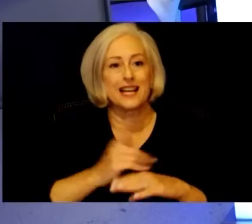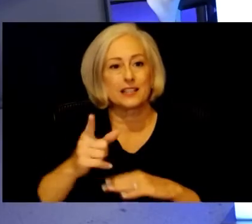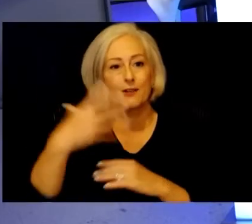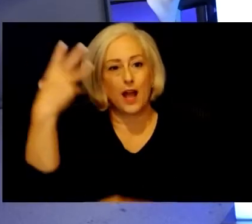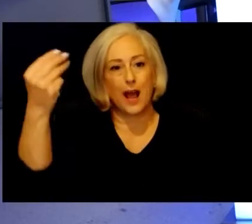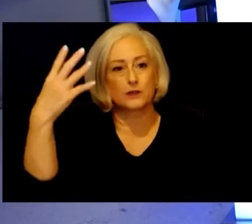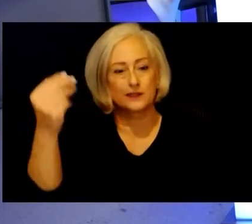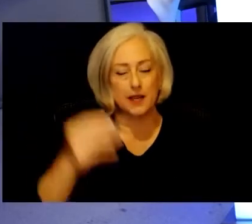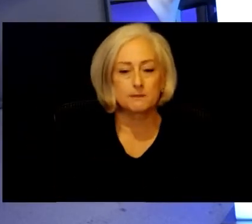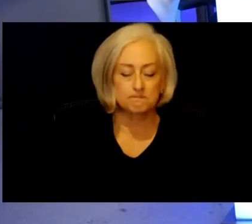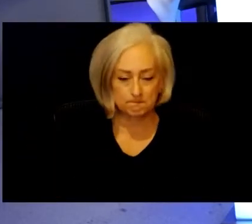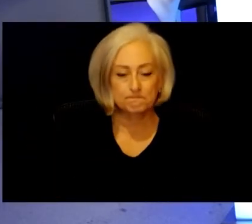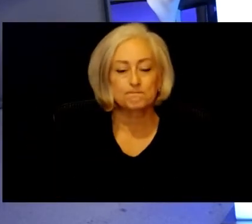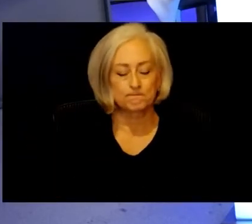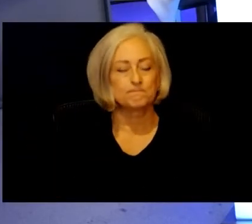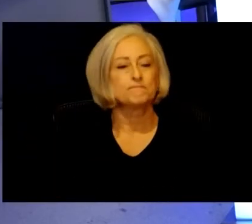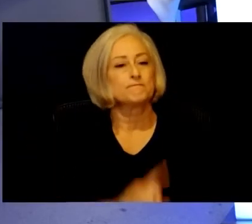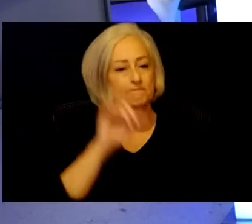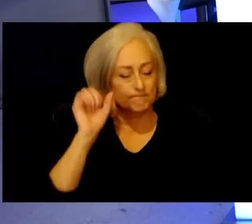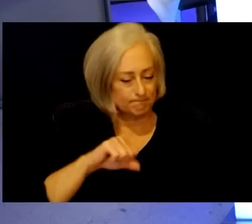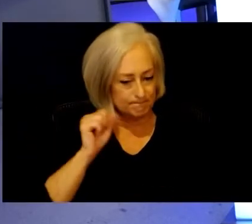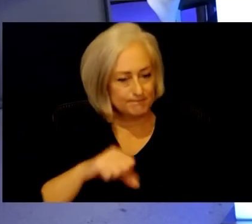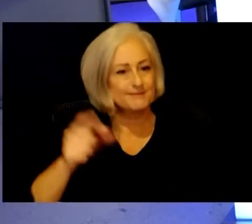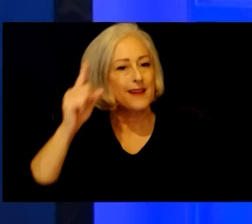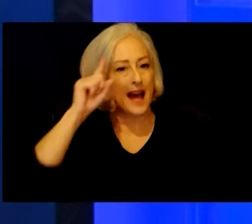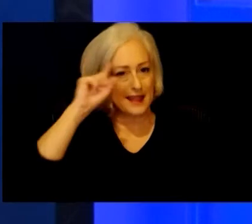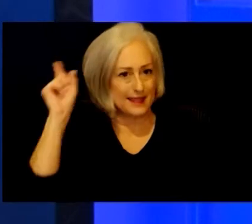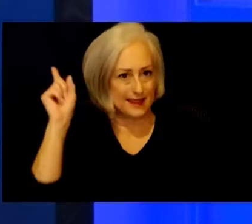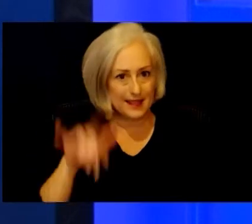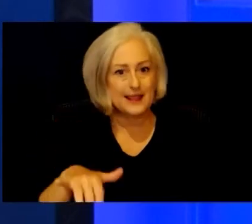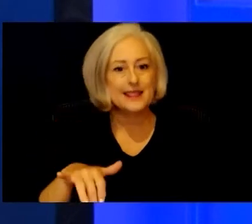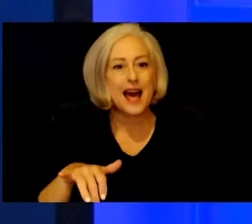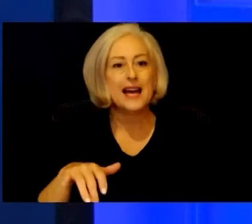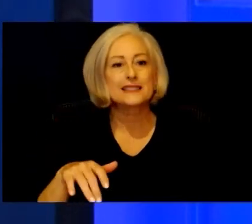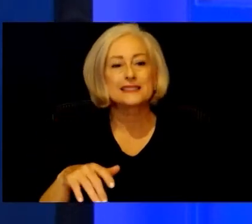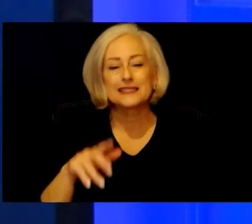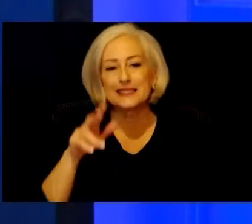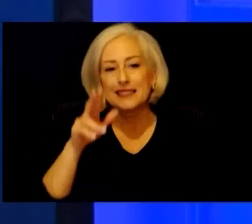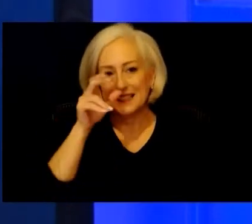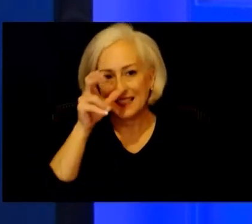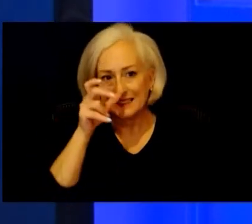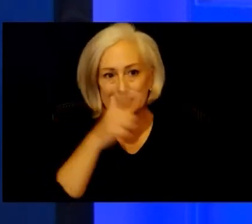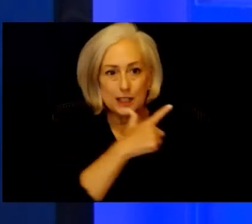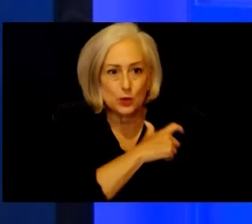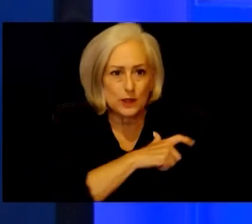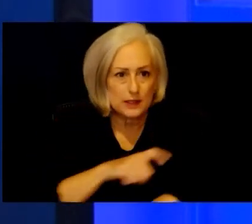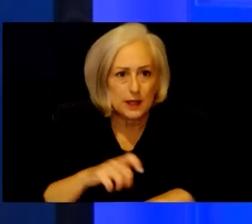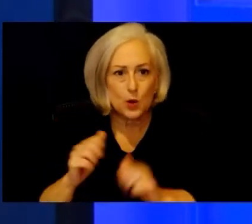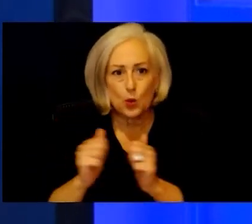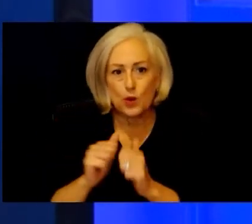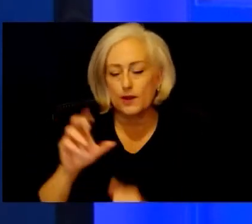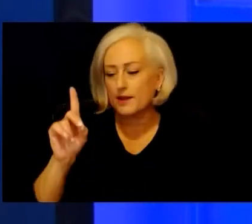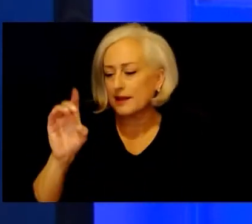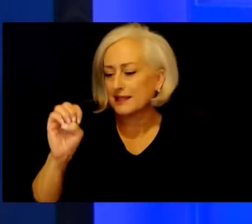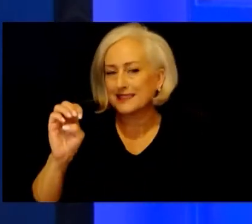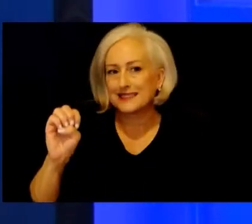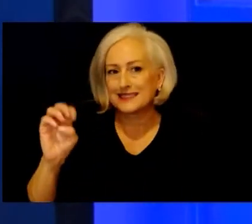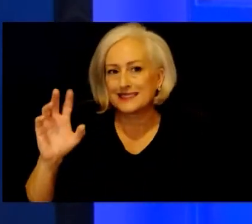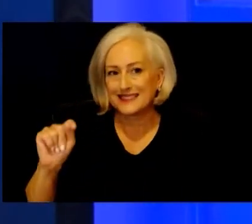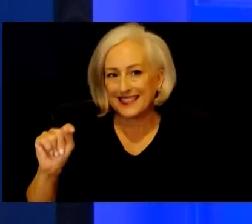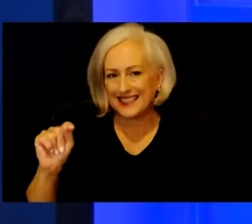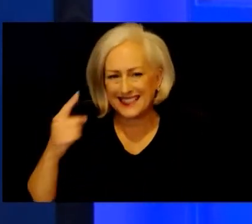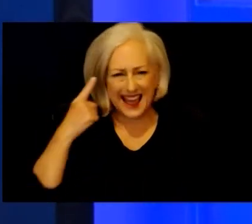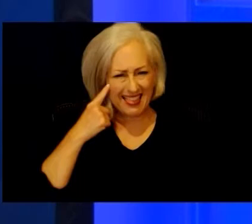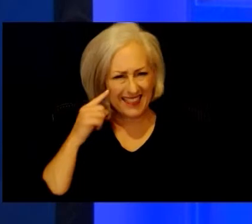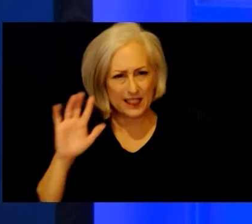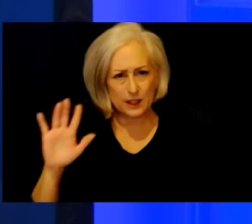think, getting that insect repellent, especially with DEET, I believe it's 25%, is going to be your best